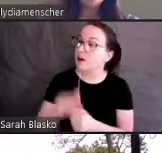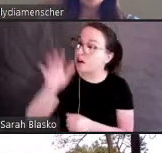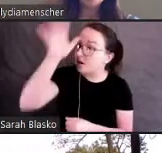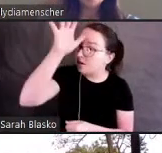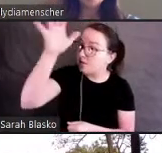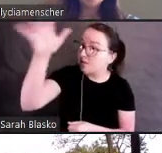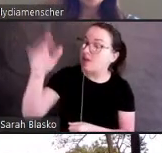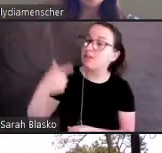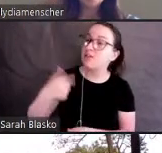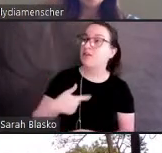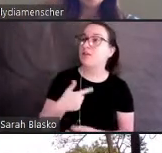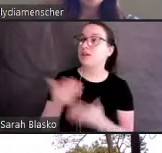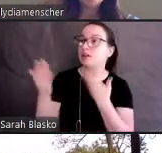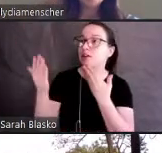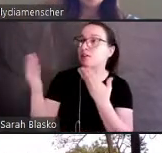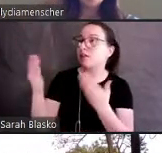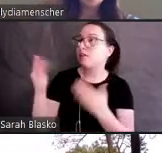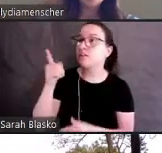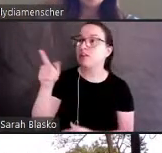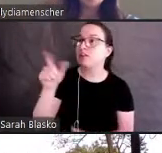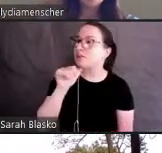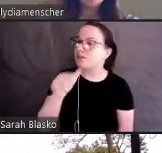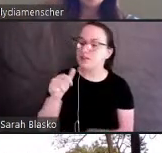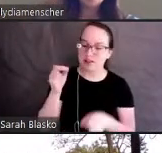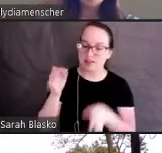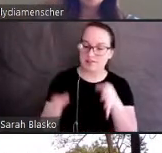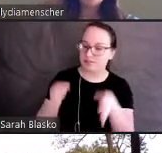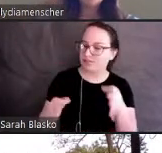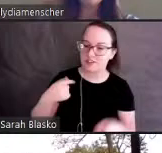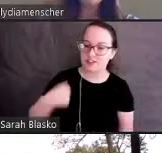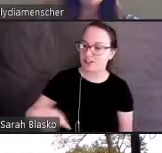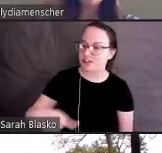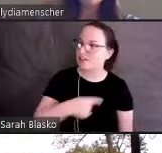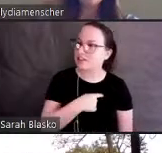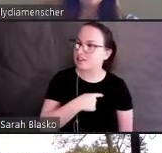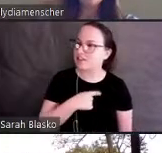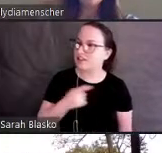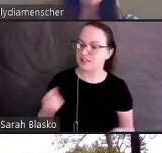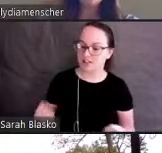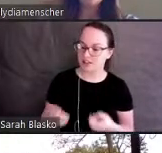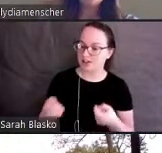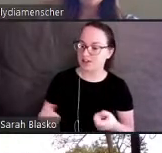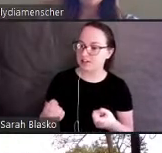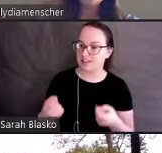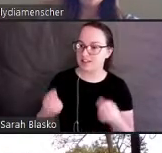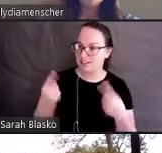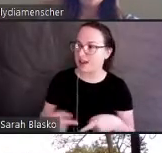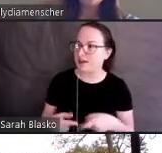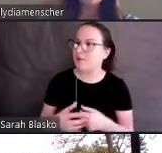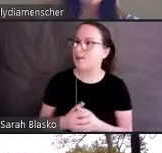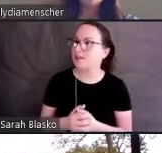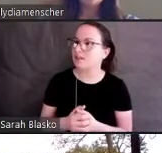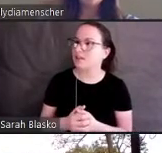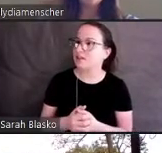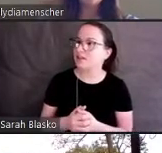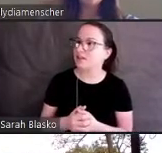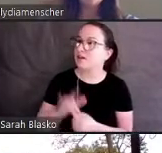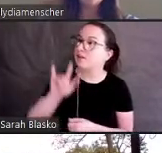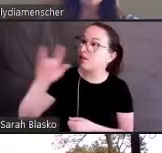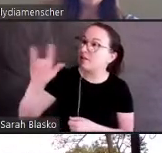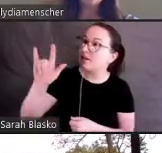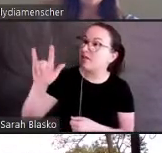grateful that you do not judge us as our sins deserve. So be with us as we study. We love you and pray this all in your son's